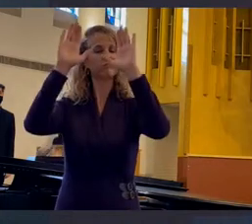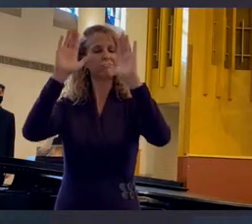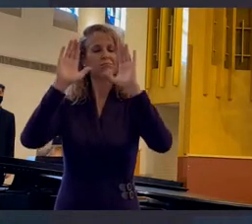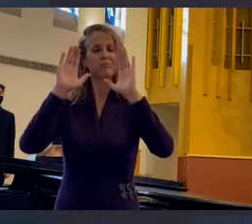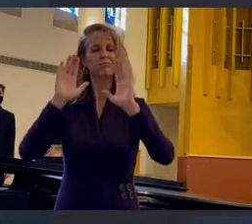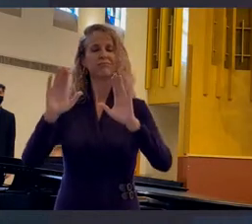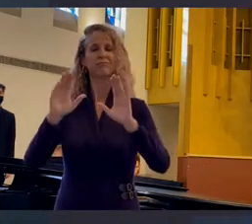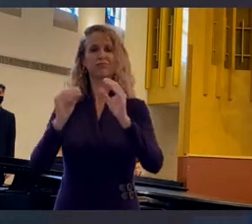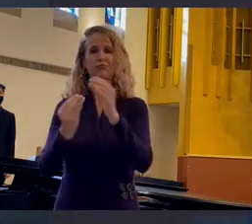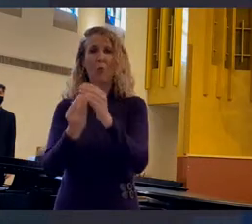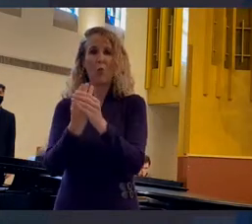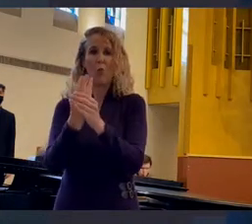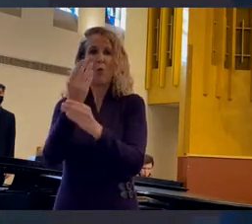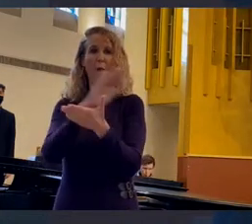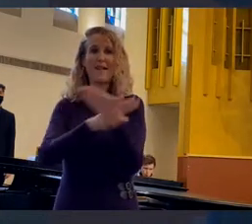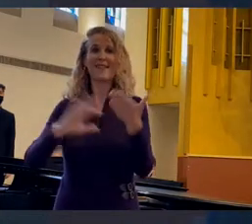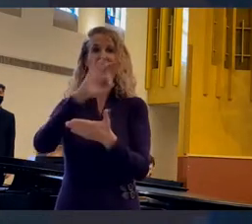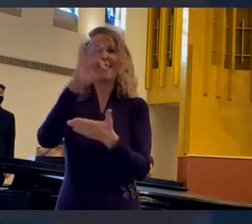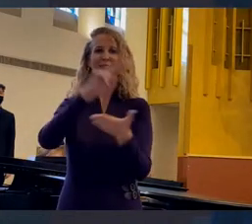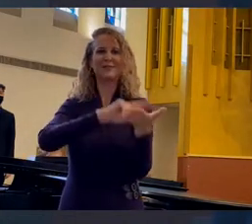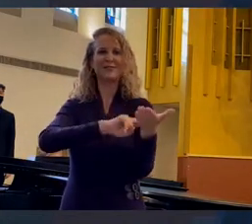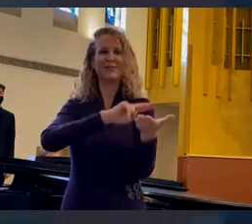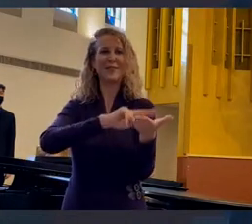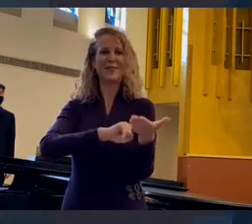and ever-growing College of Nursing.